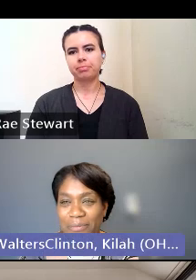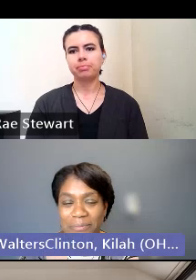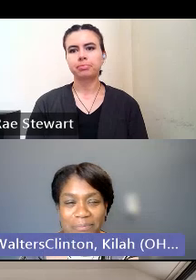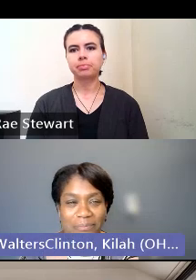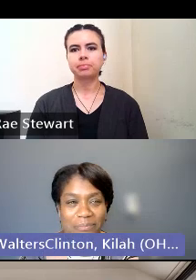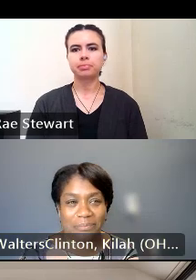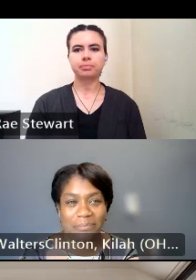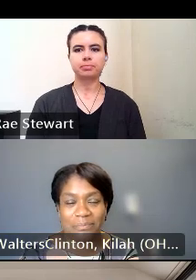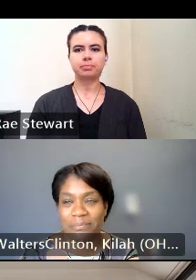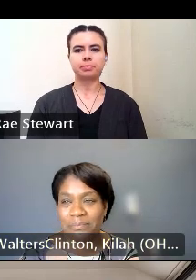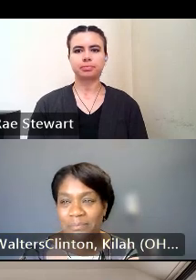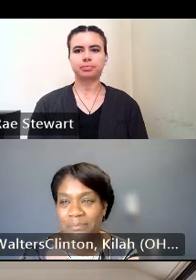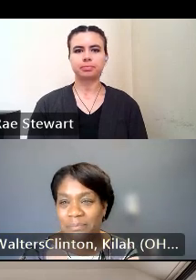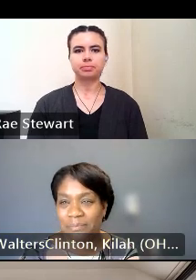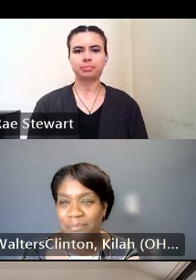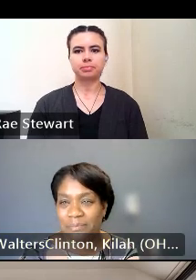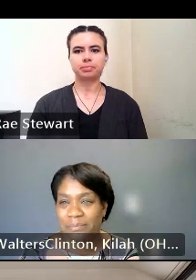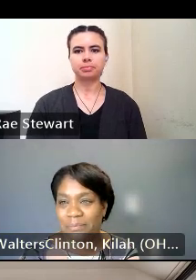Thank you.